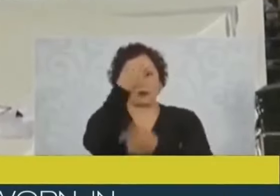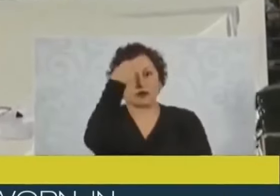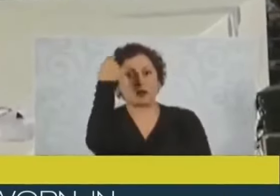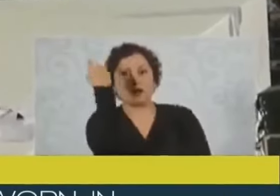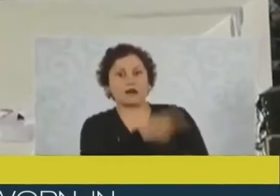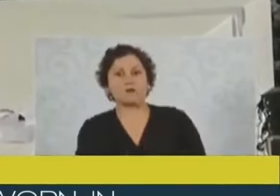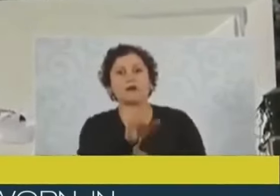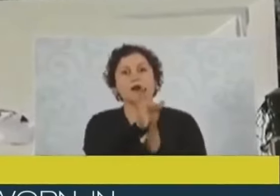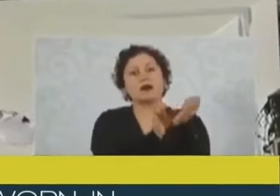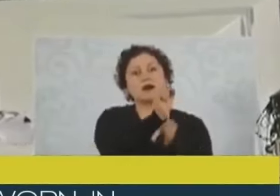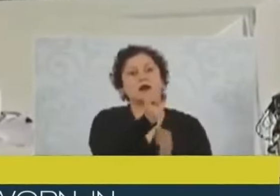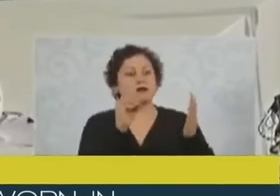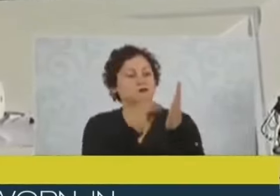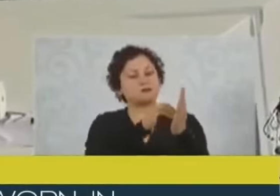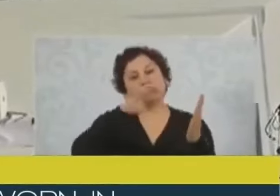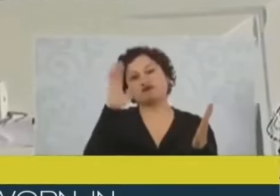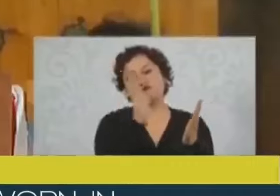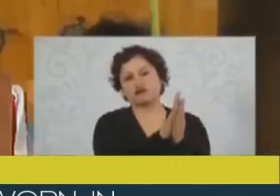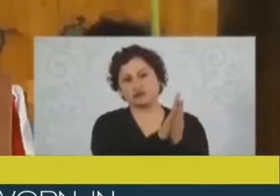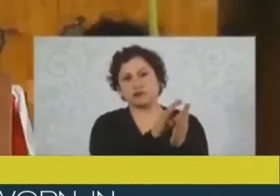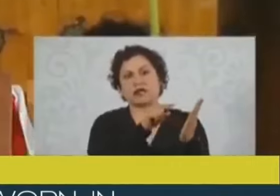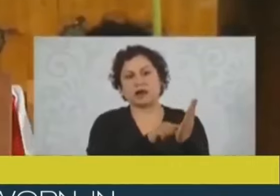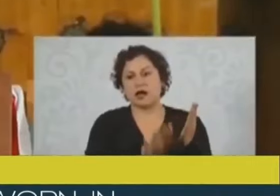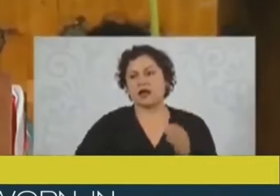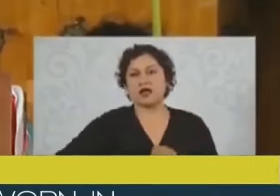establish in our constitution